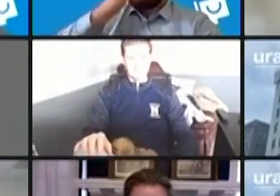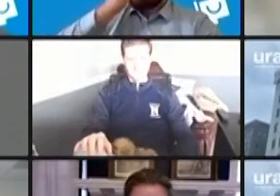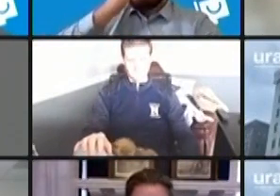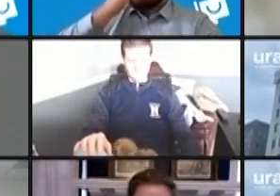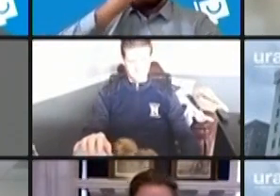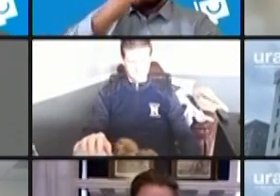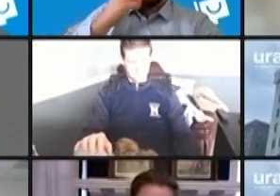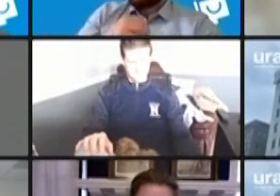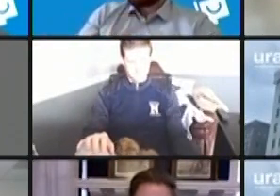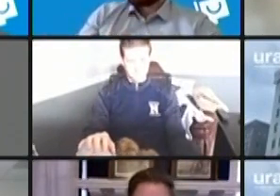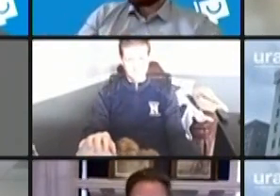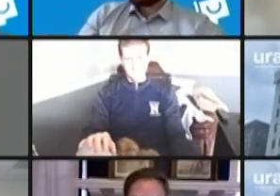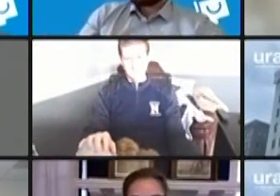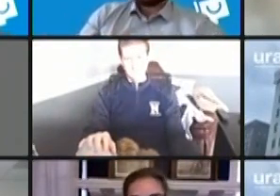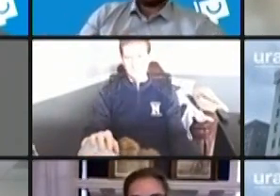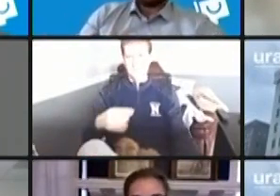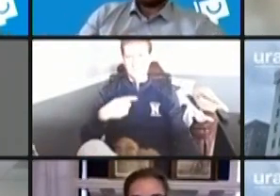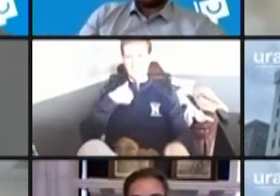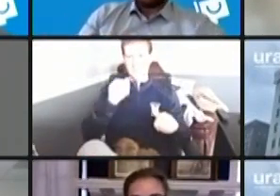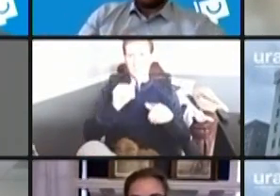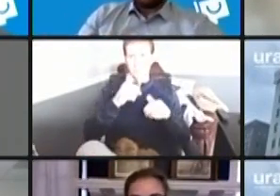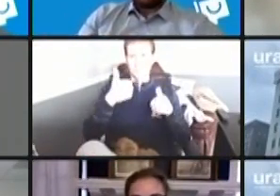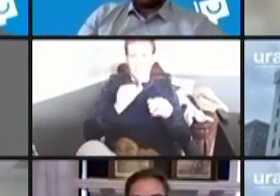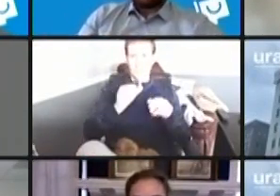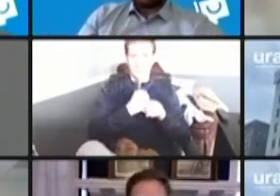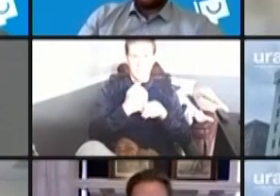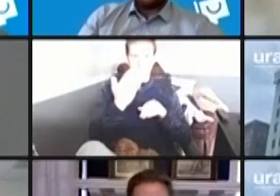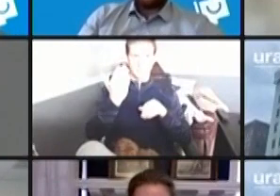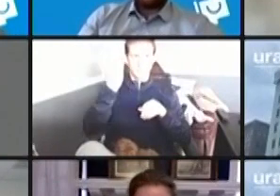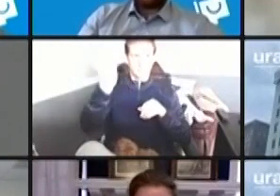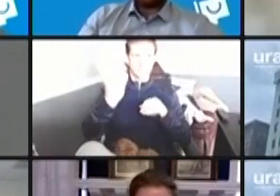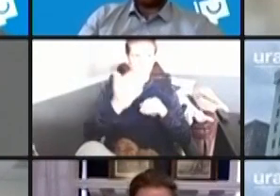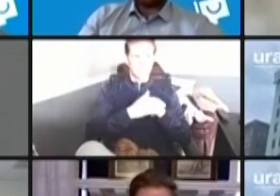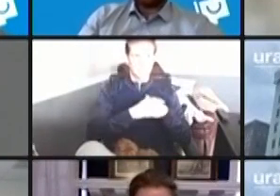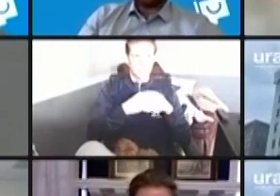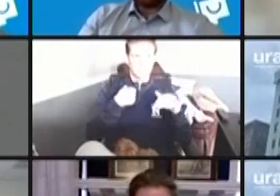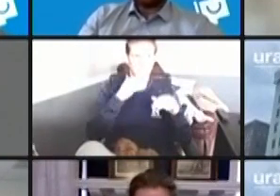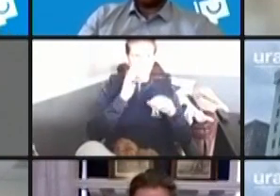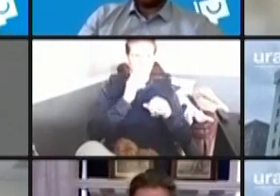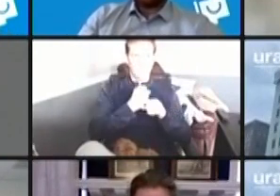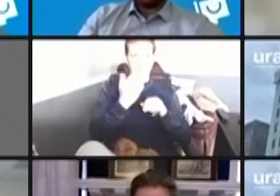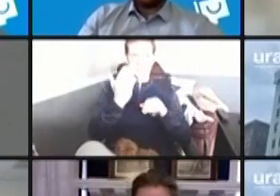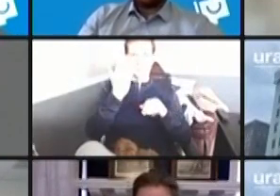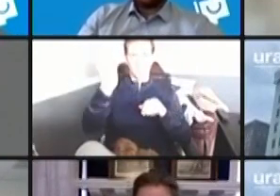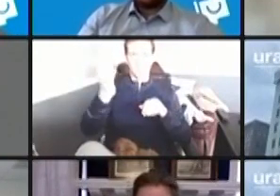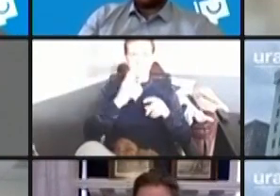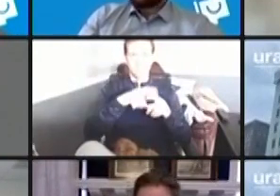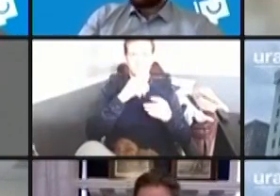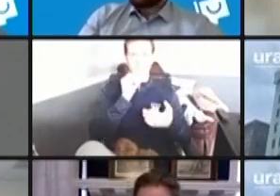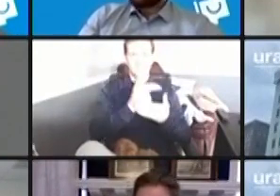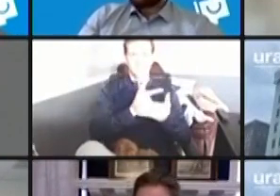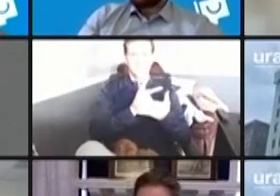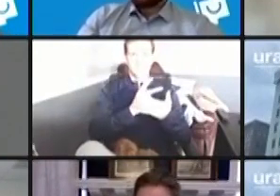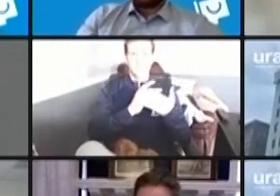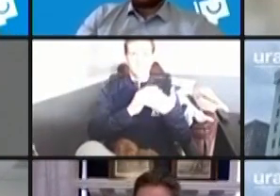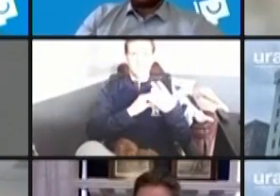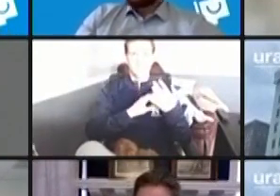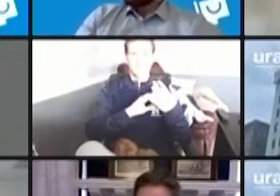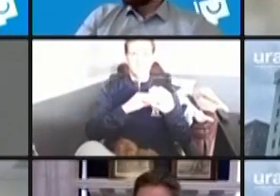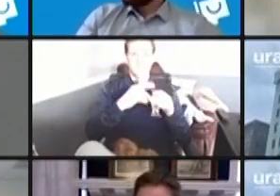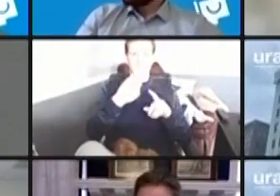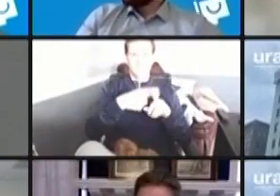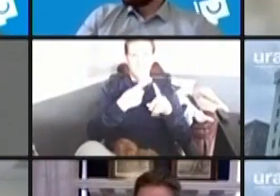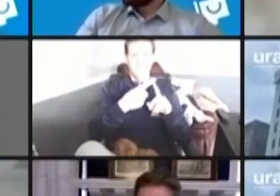Adrian. Thank you. Well, I can try to make the motion. Okay. So I'll make the motion to approve the rental